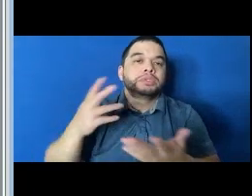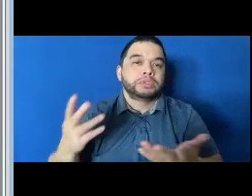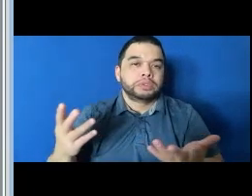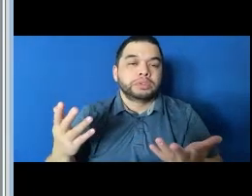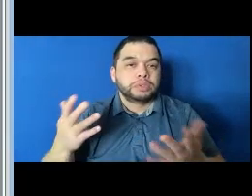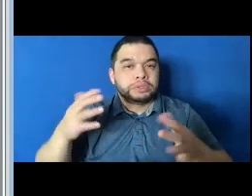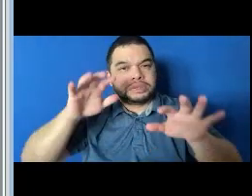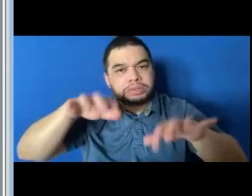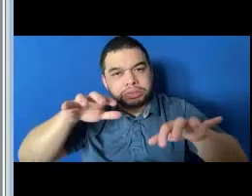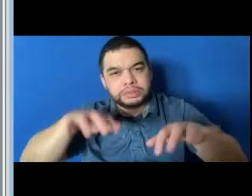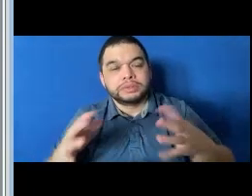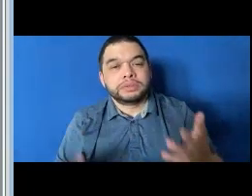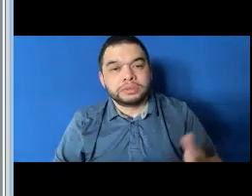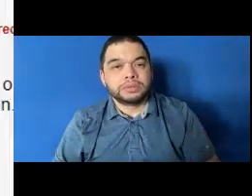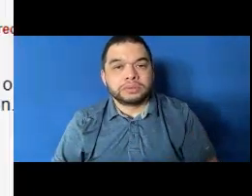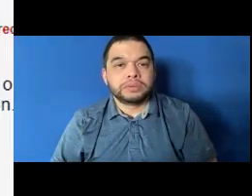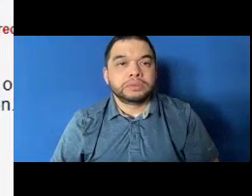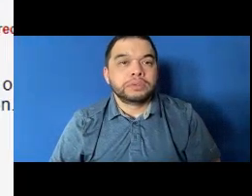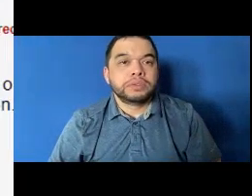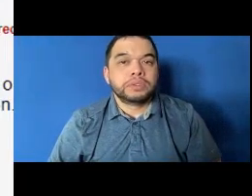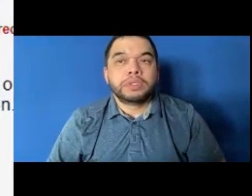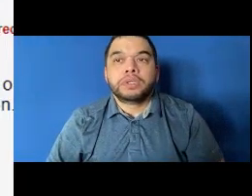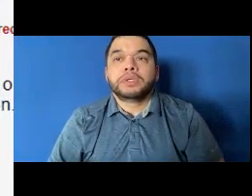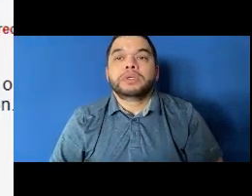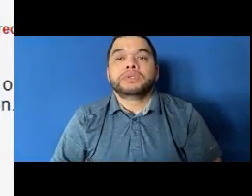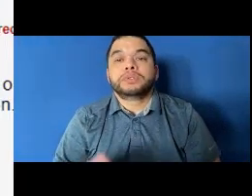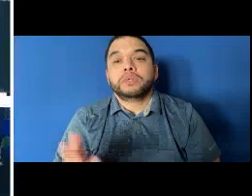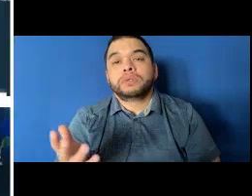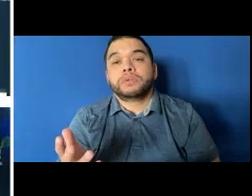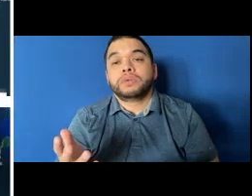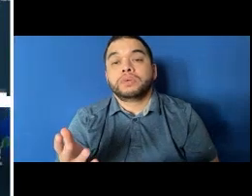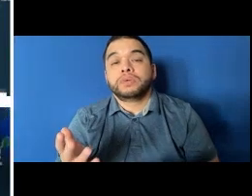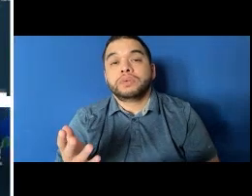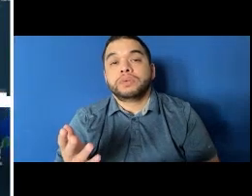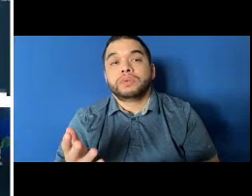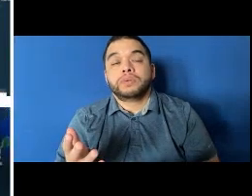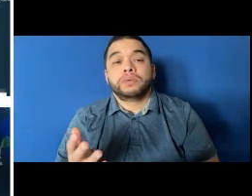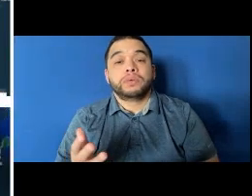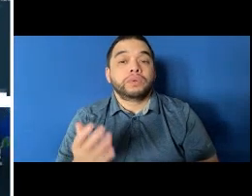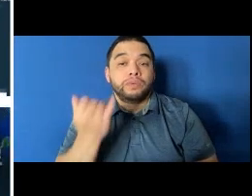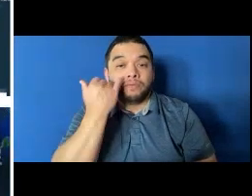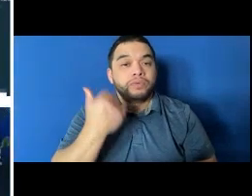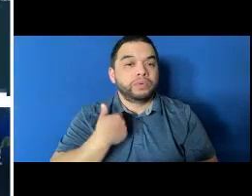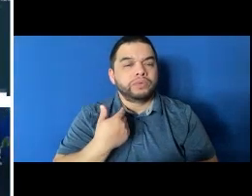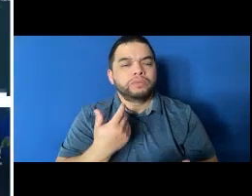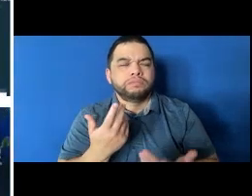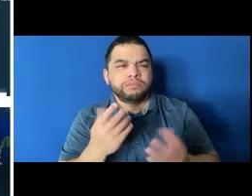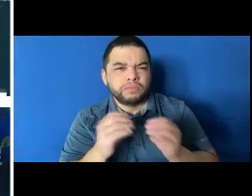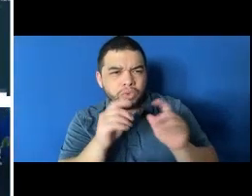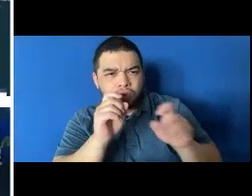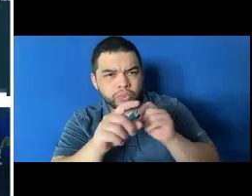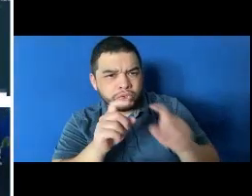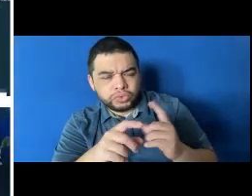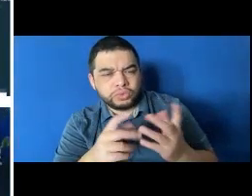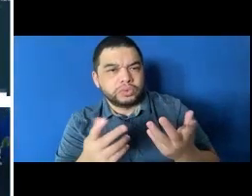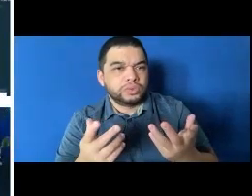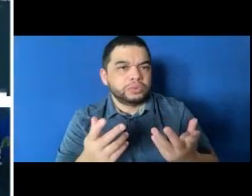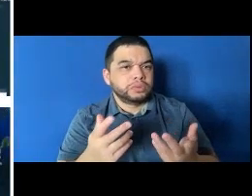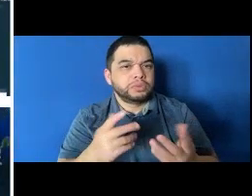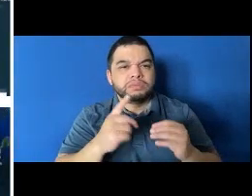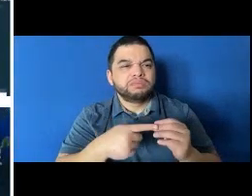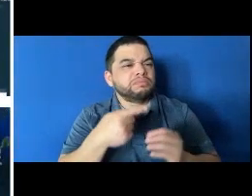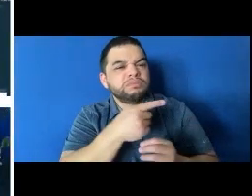storm tides, and so forth. There's not a lot of time to do so, but if you have questions about any of